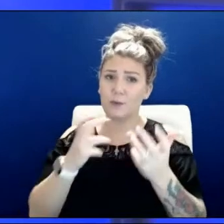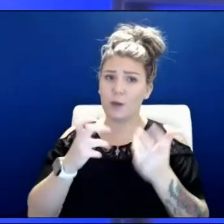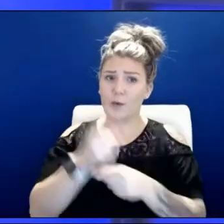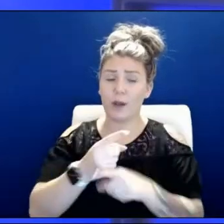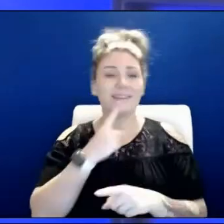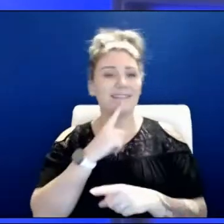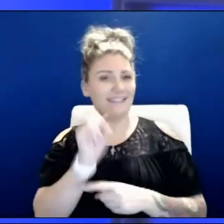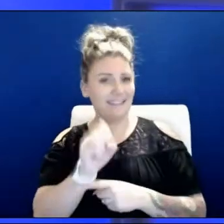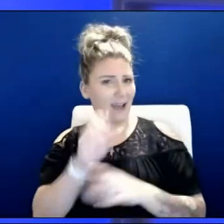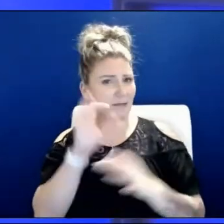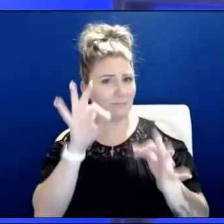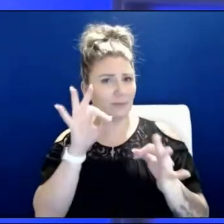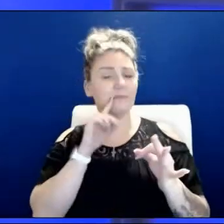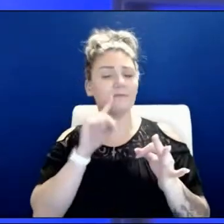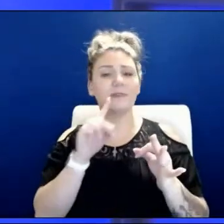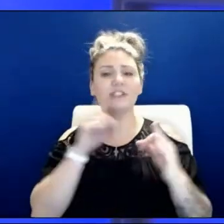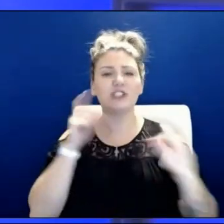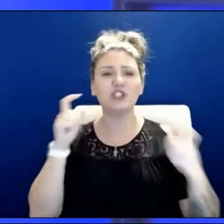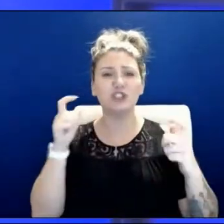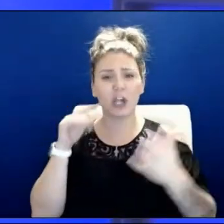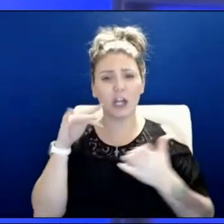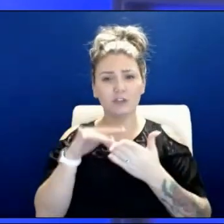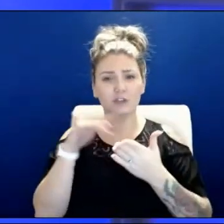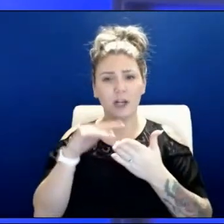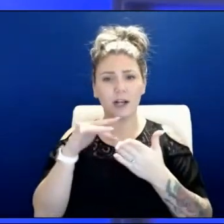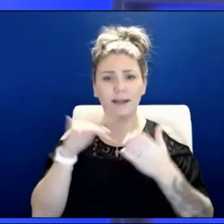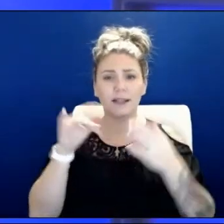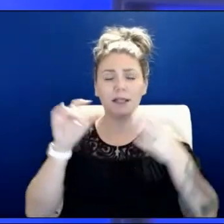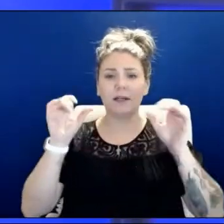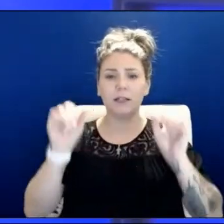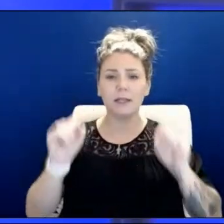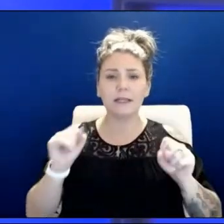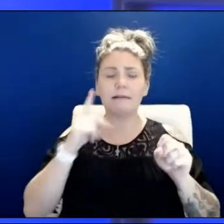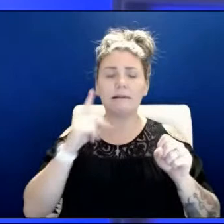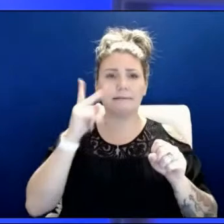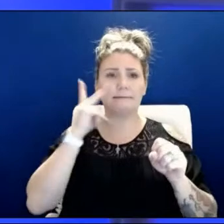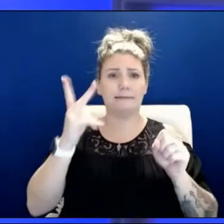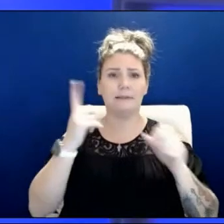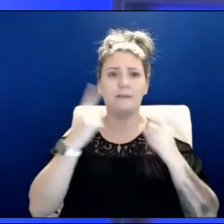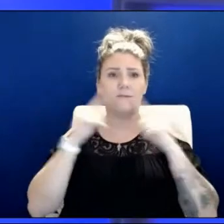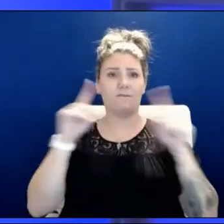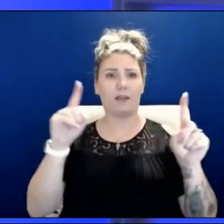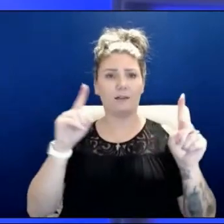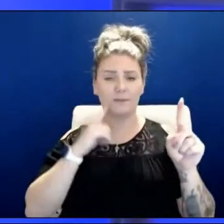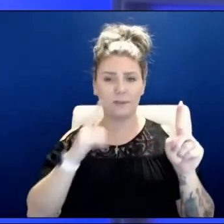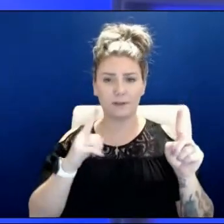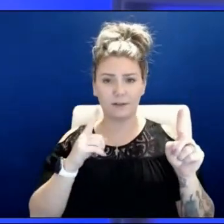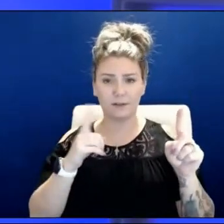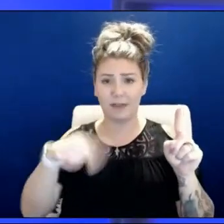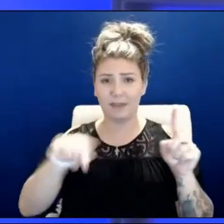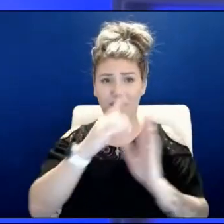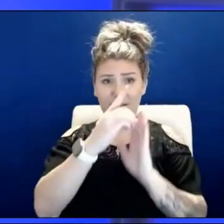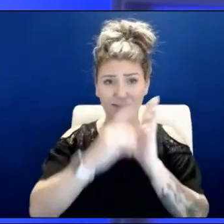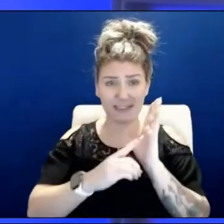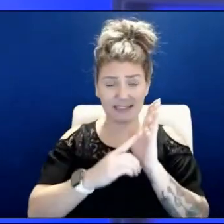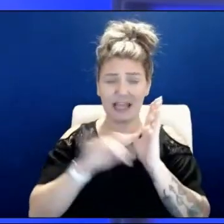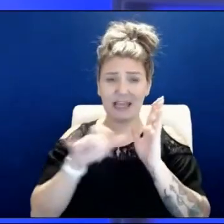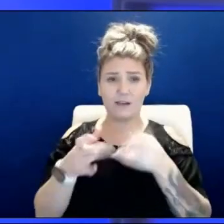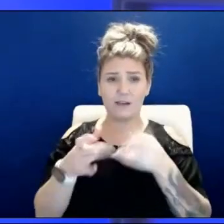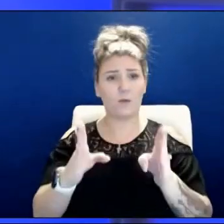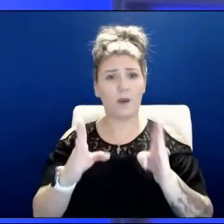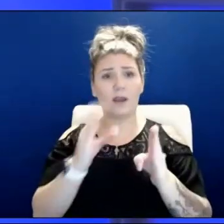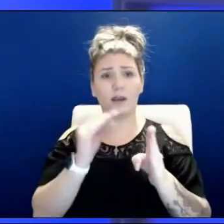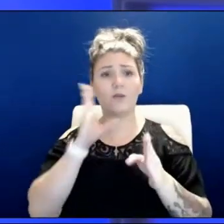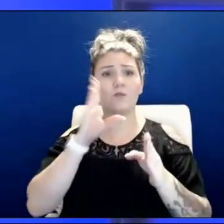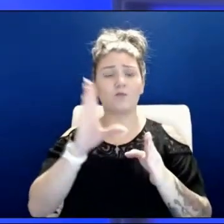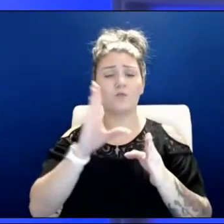a large trial. You're going to be able to detect the effect well. They've designed it that way so that they're going to enroll enough